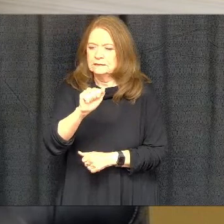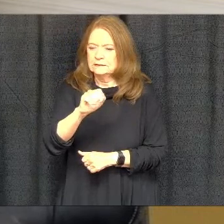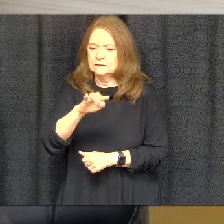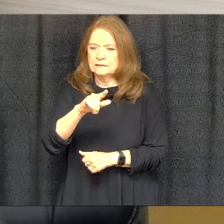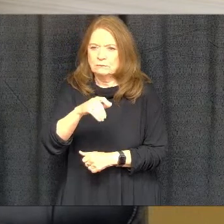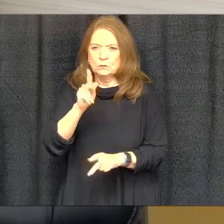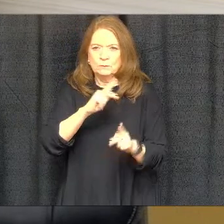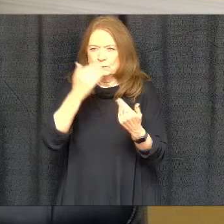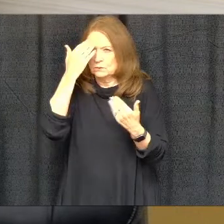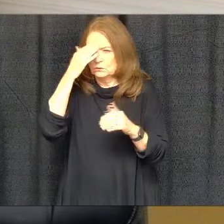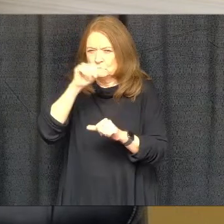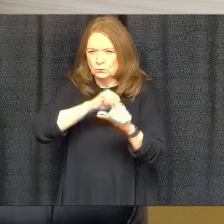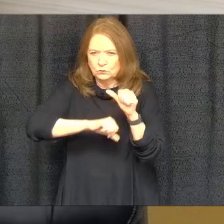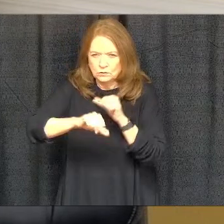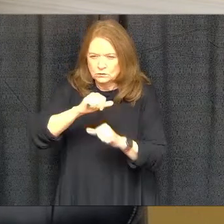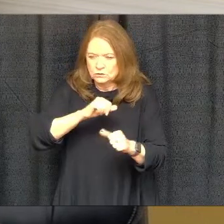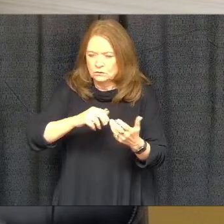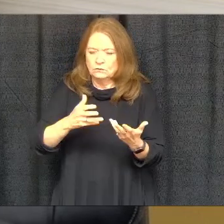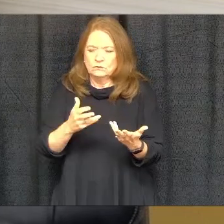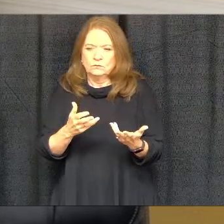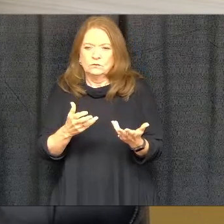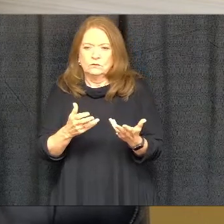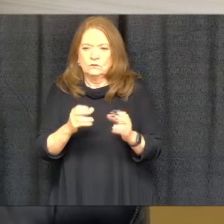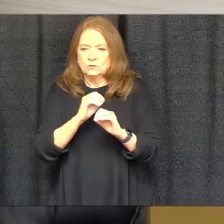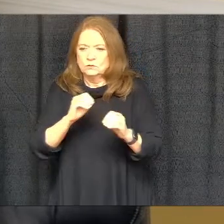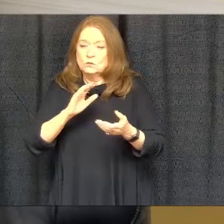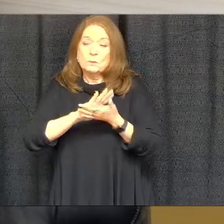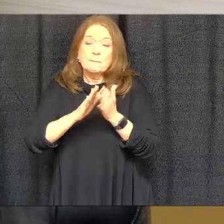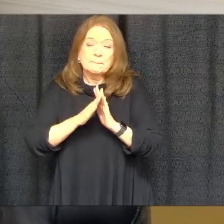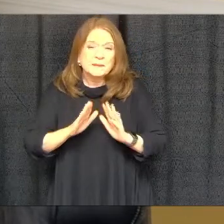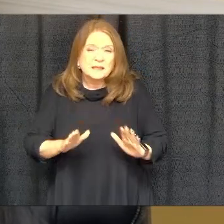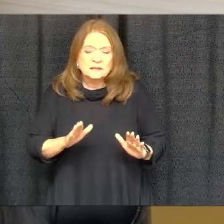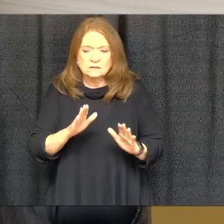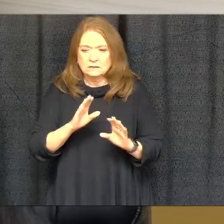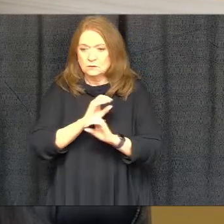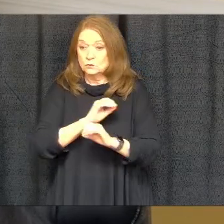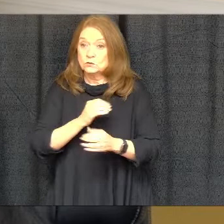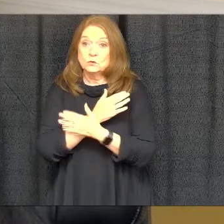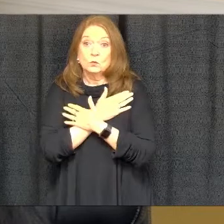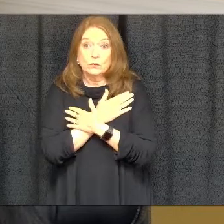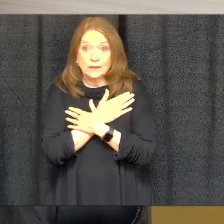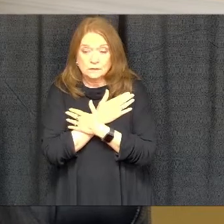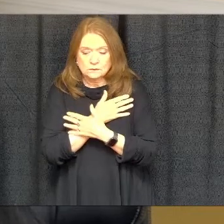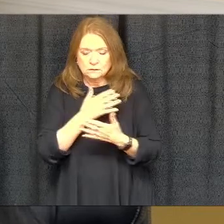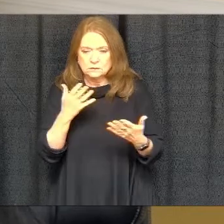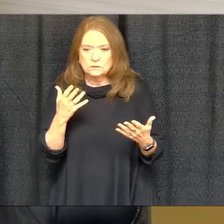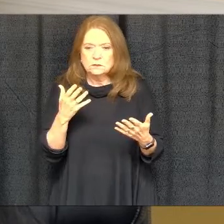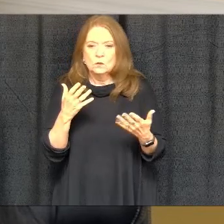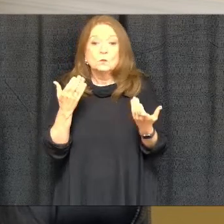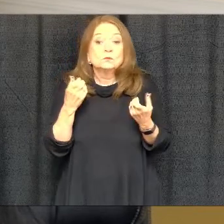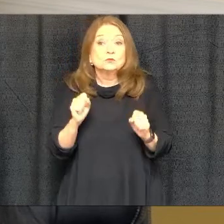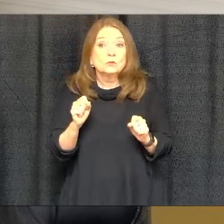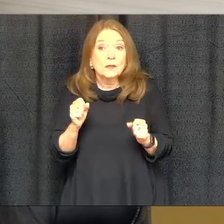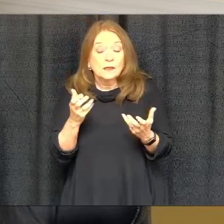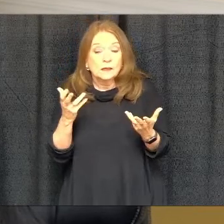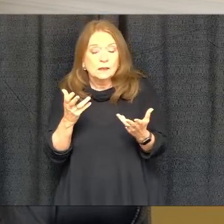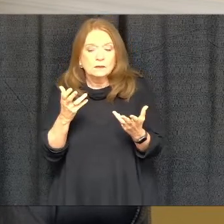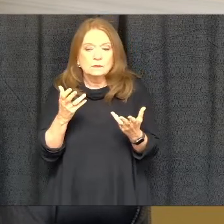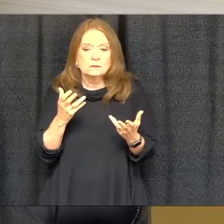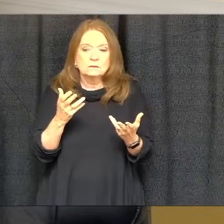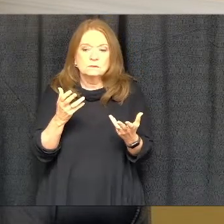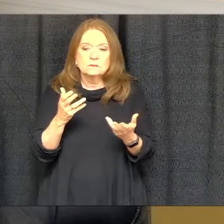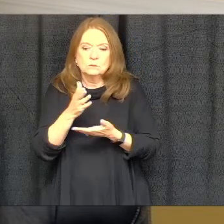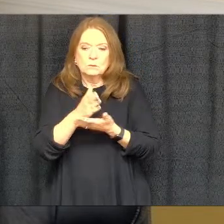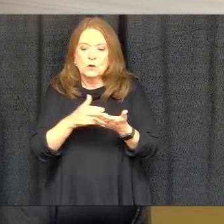familiarity. There is no peace. There is no rest. And so what we're trying to do, and per this Red